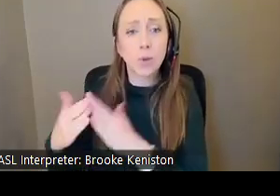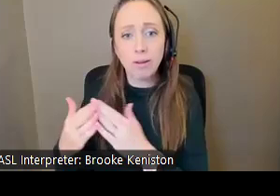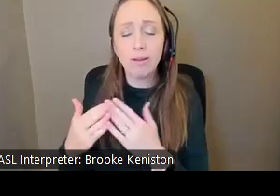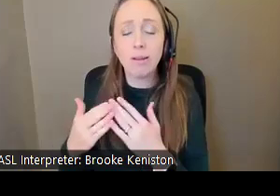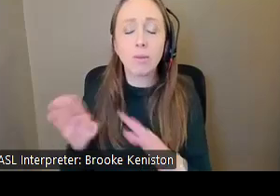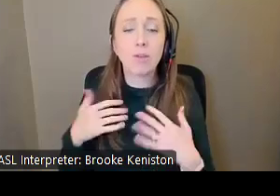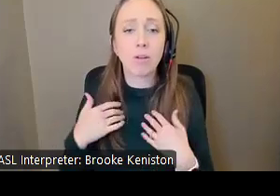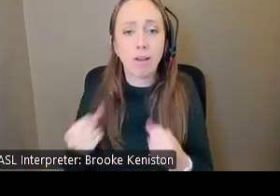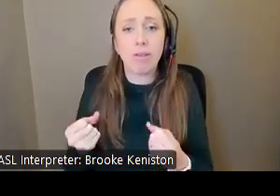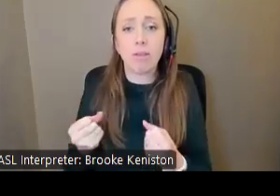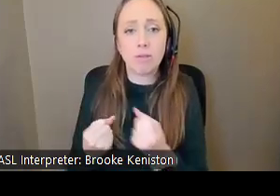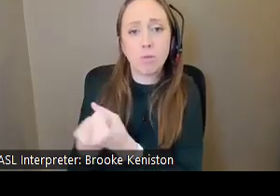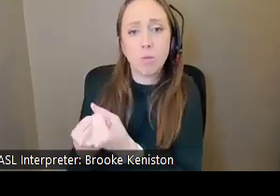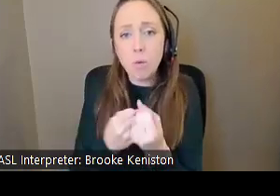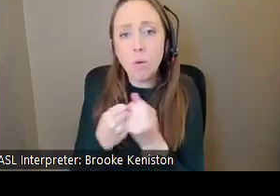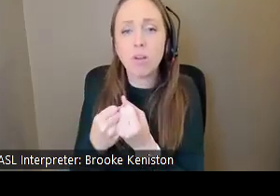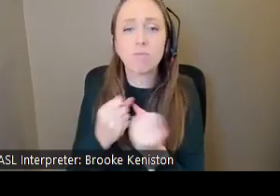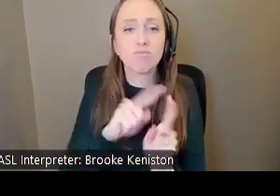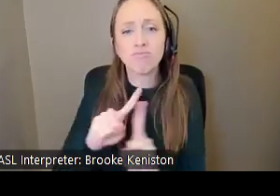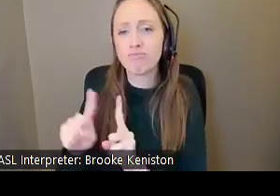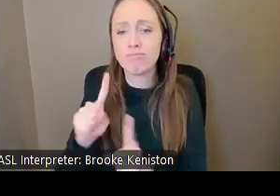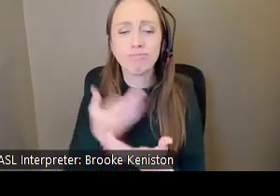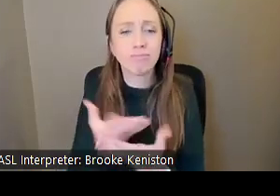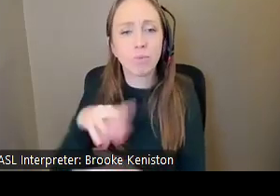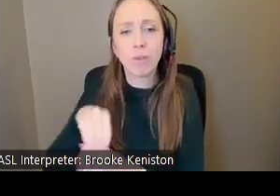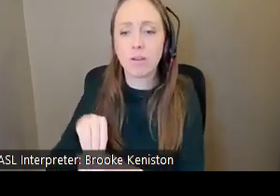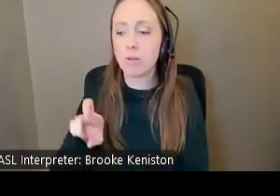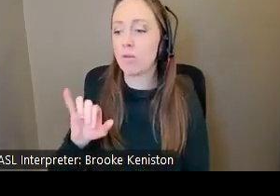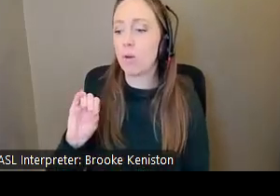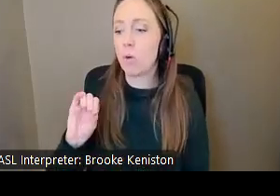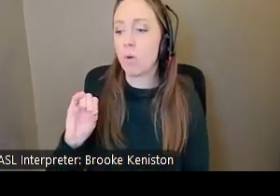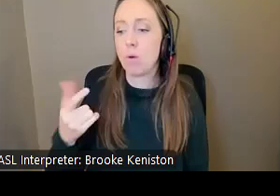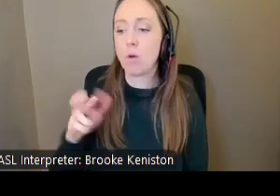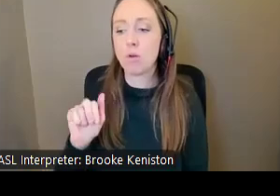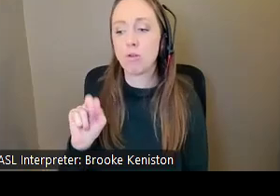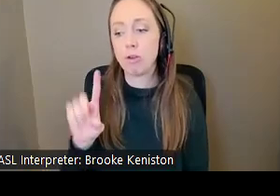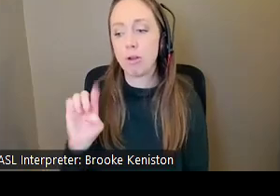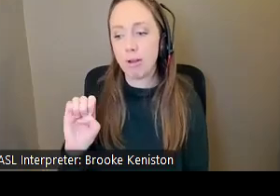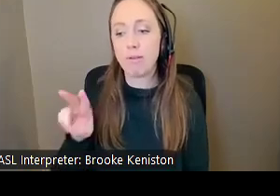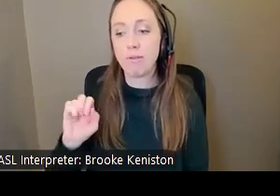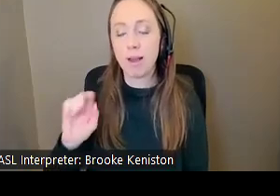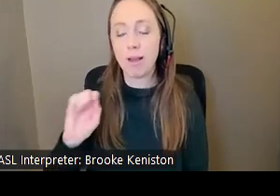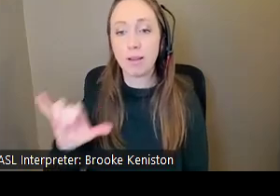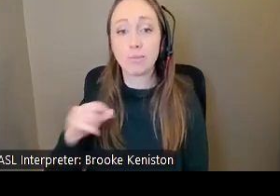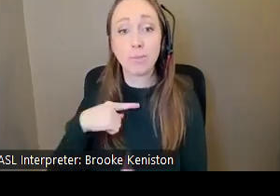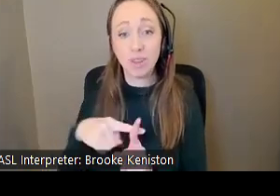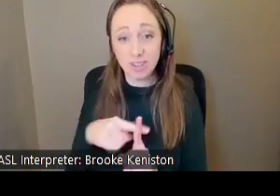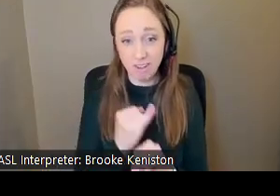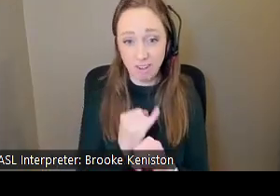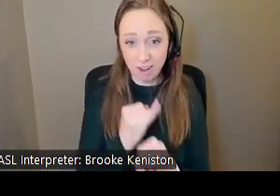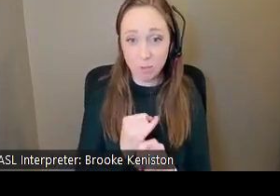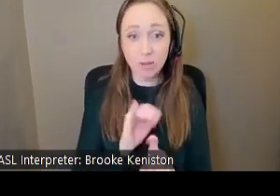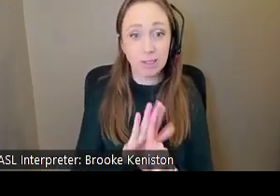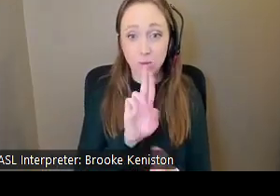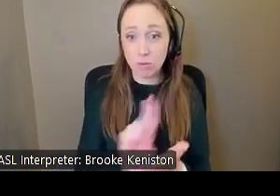Grande Valley. He's very active on various communities at the University of Texas Rio Grande Valley, including serving